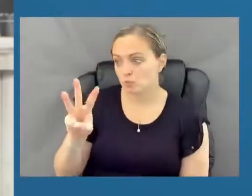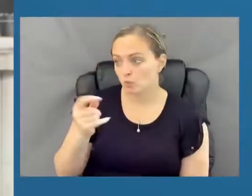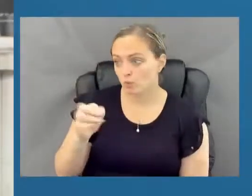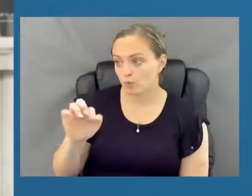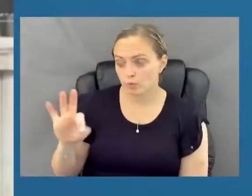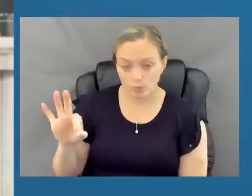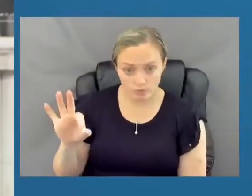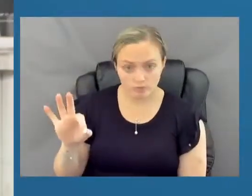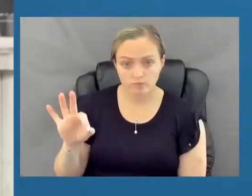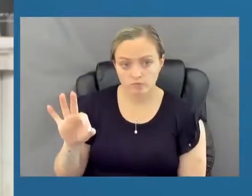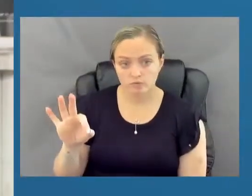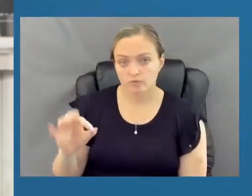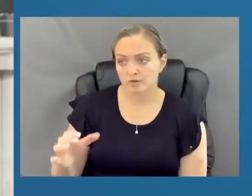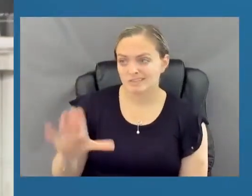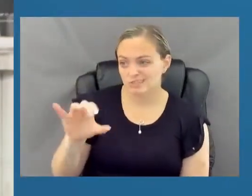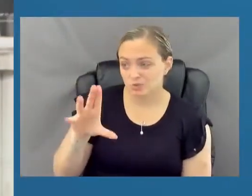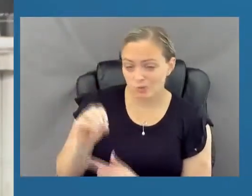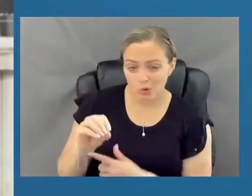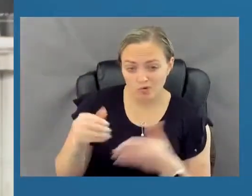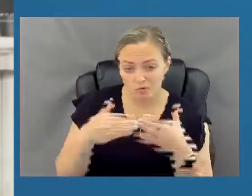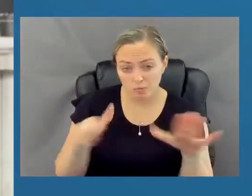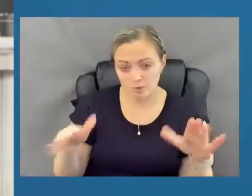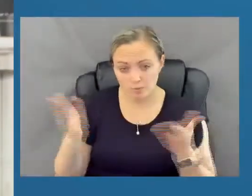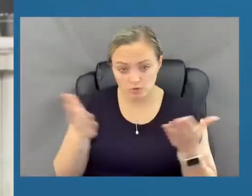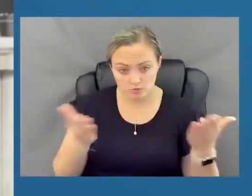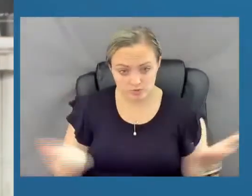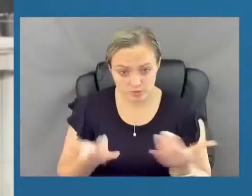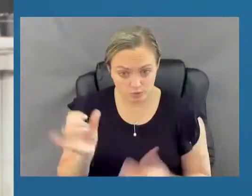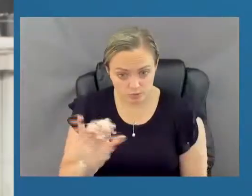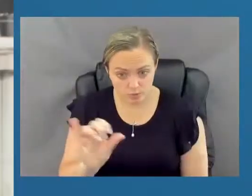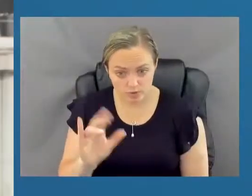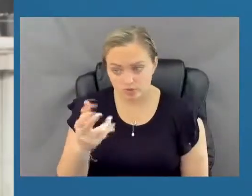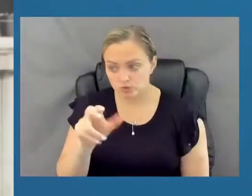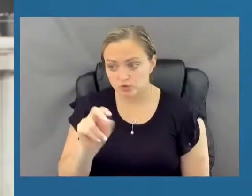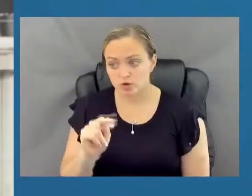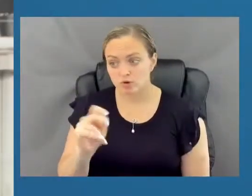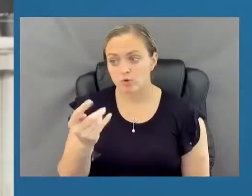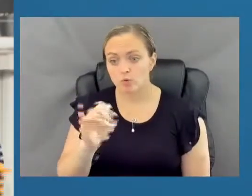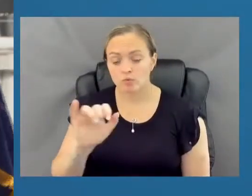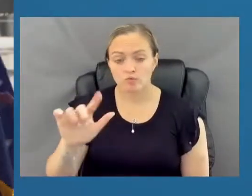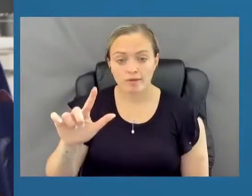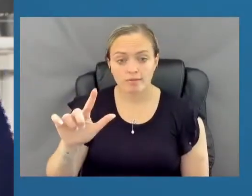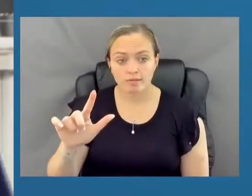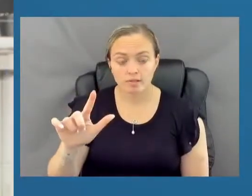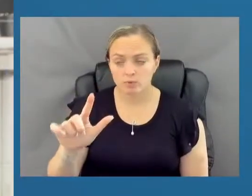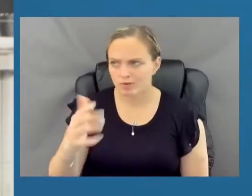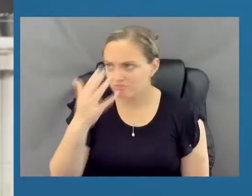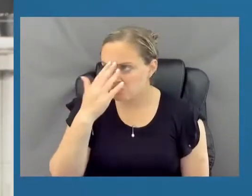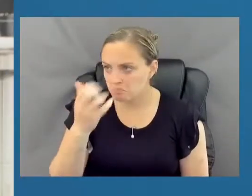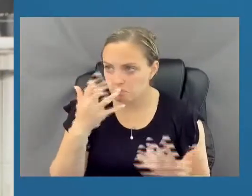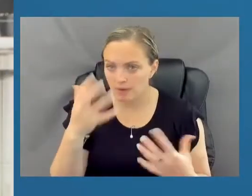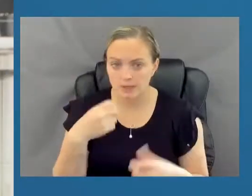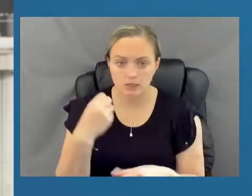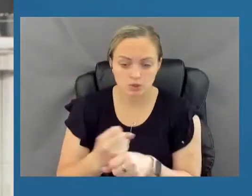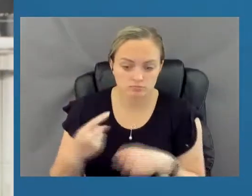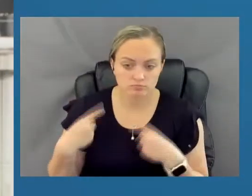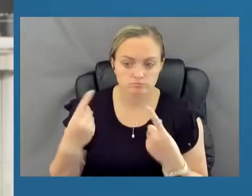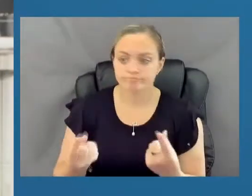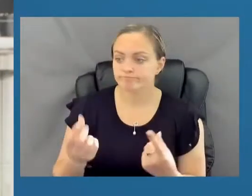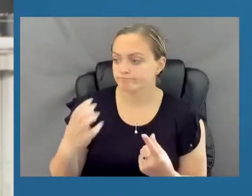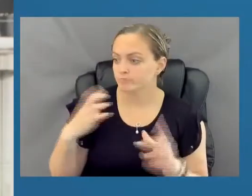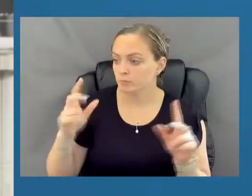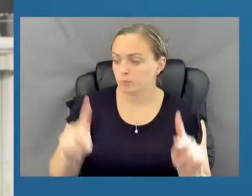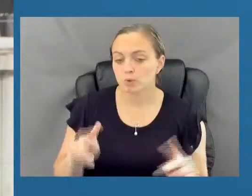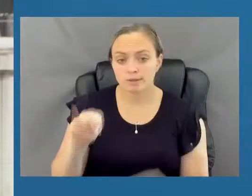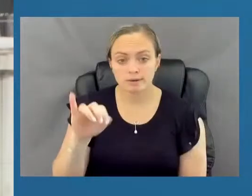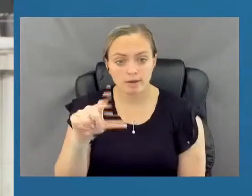of the Department of Public Service, is here as well. John Comell, someone I've known for decades, our Chairman of NYPA, the entire board. And